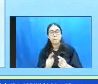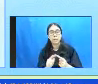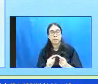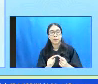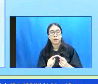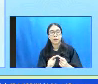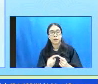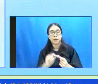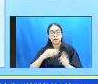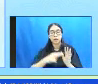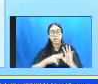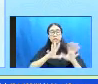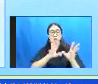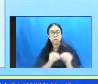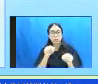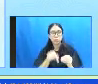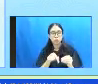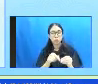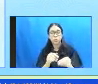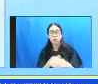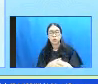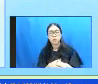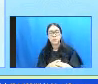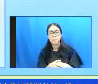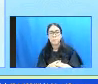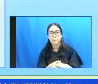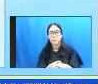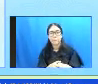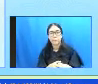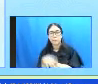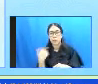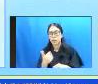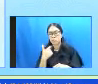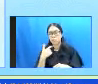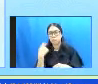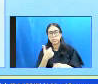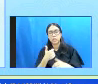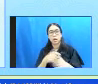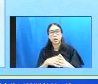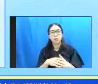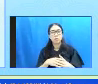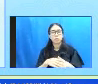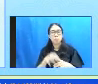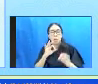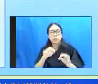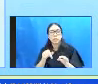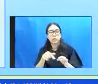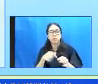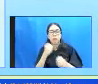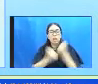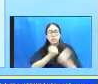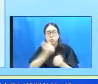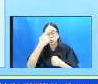encourage and ensure that action to reduce climate change impacts or climate change consequences are fairly